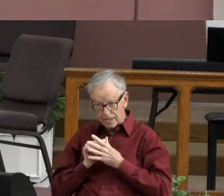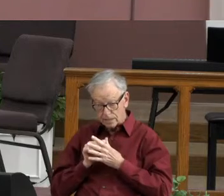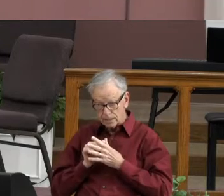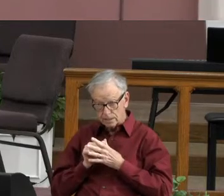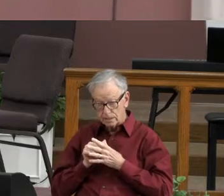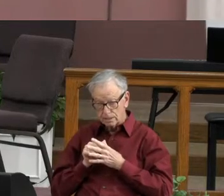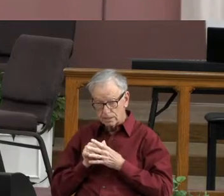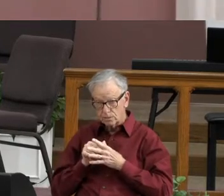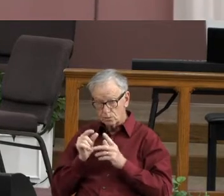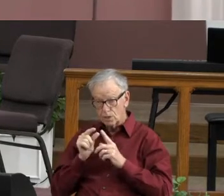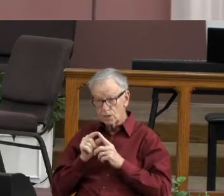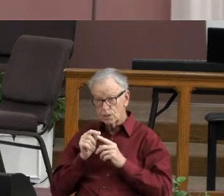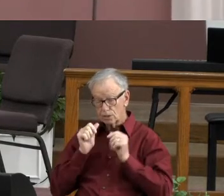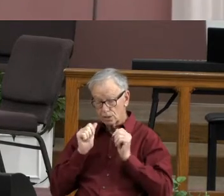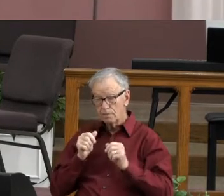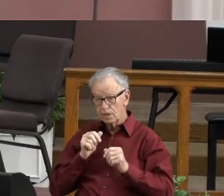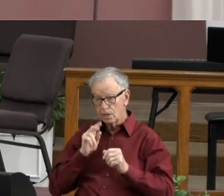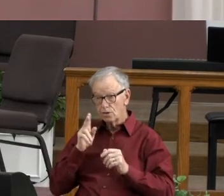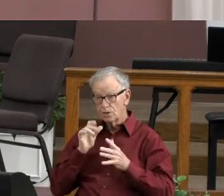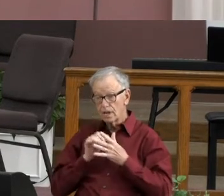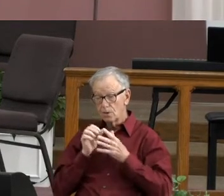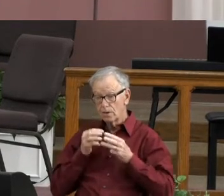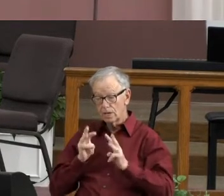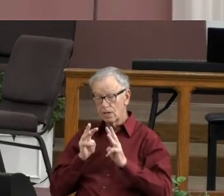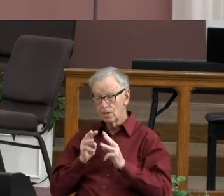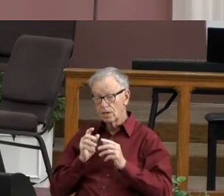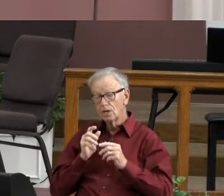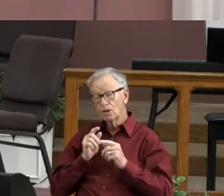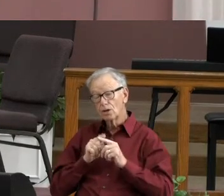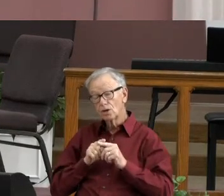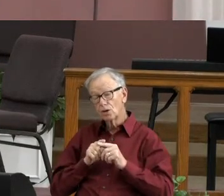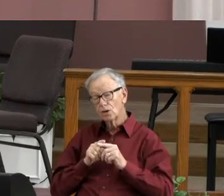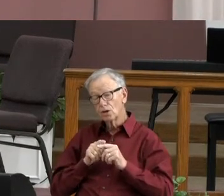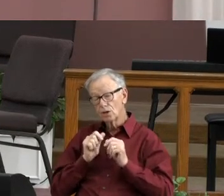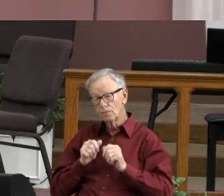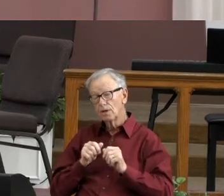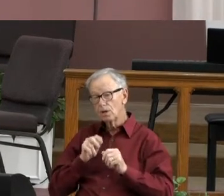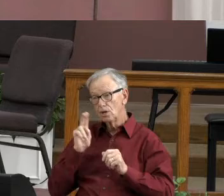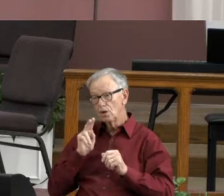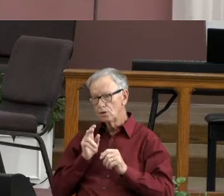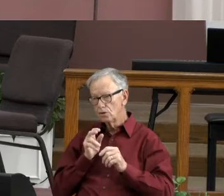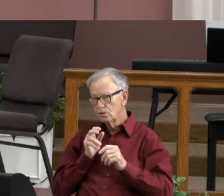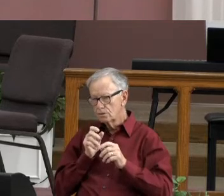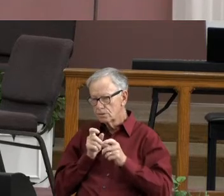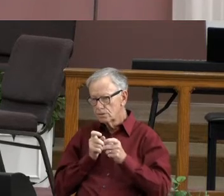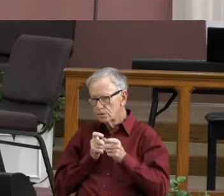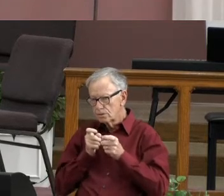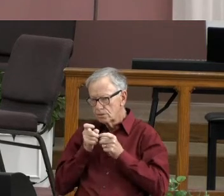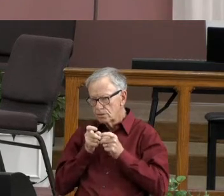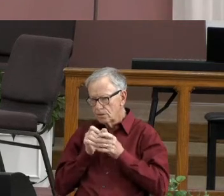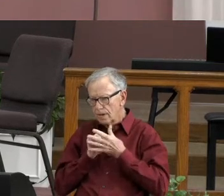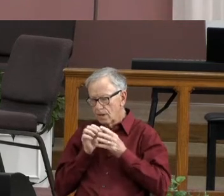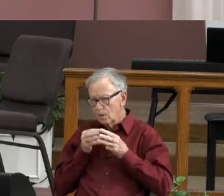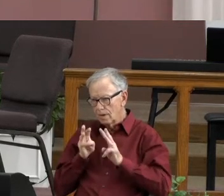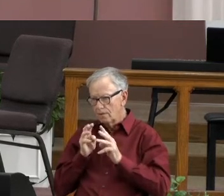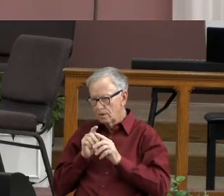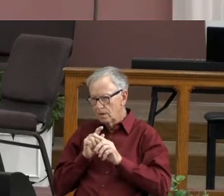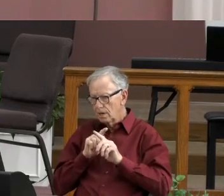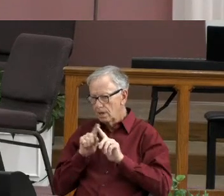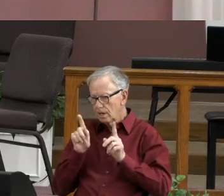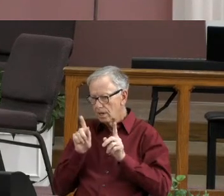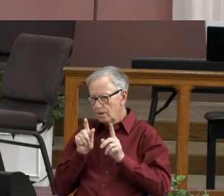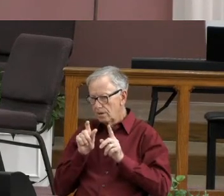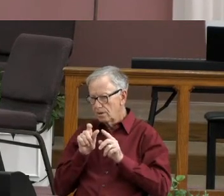could be taken that way. Or they could be used manipulatively that way for another purpose.